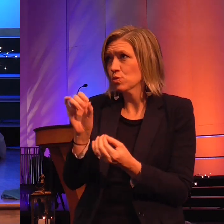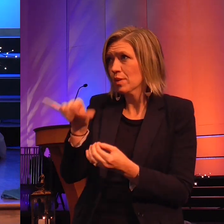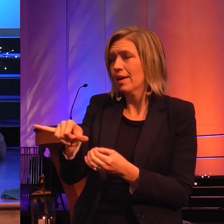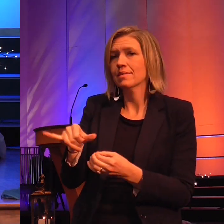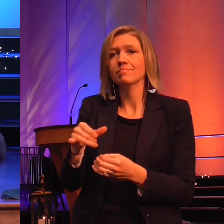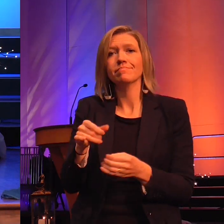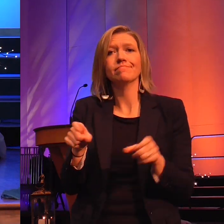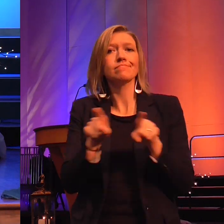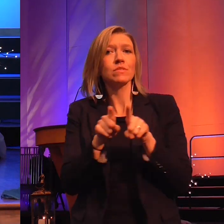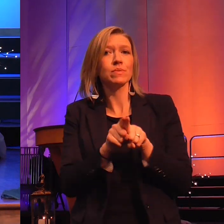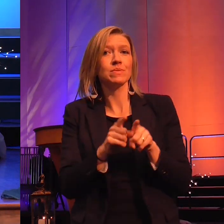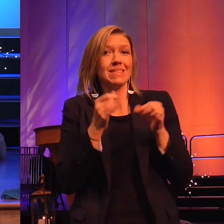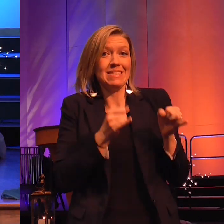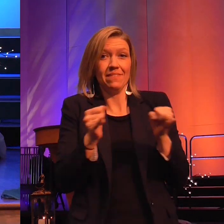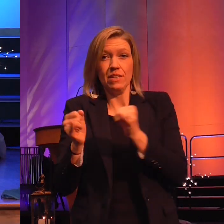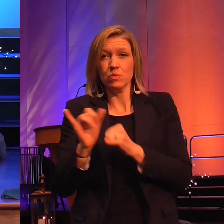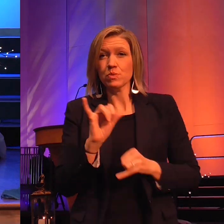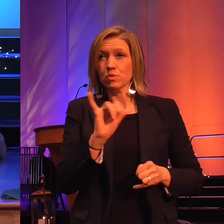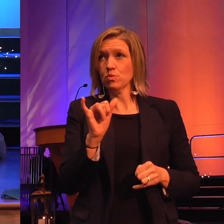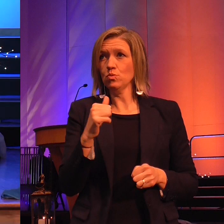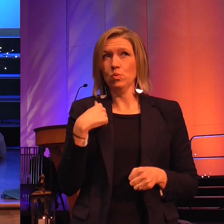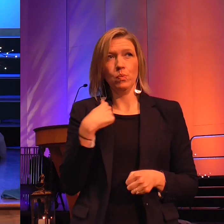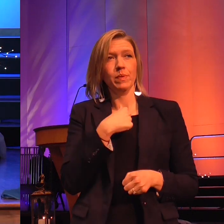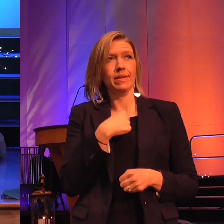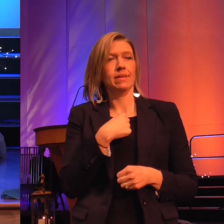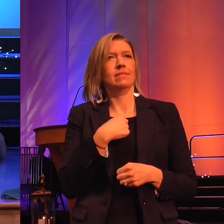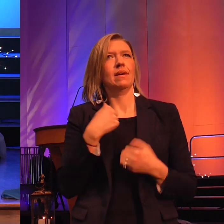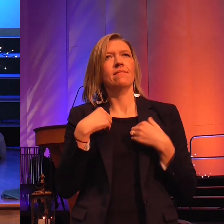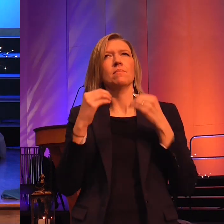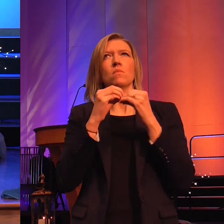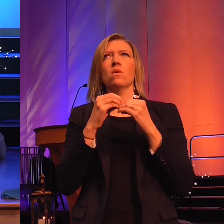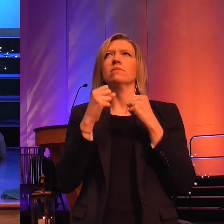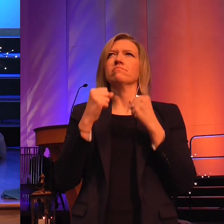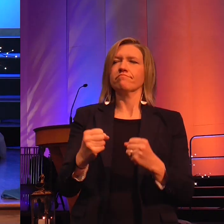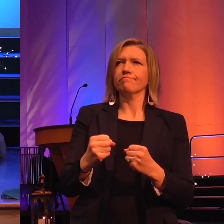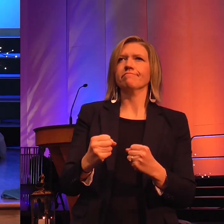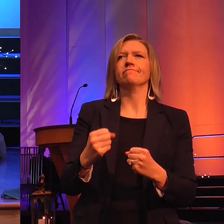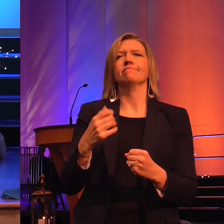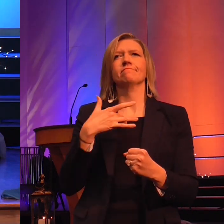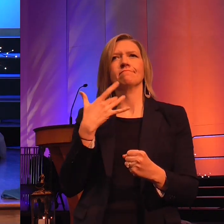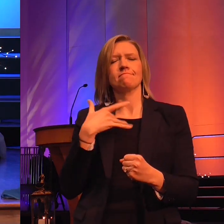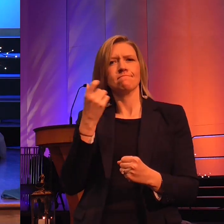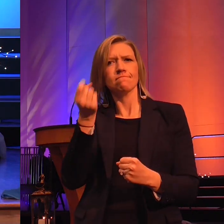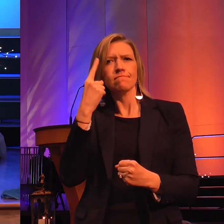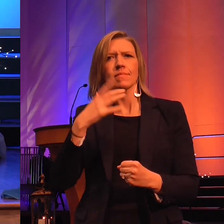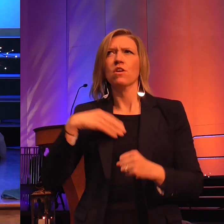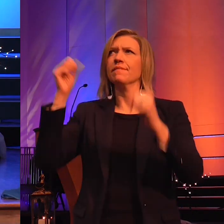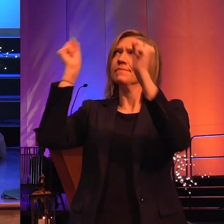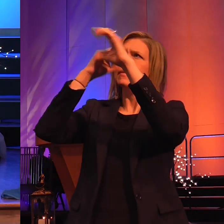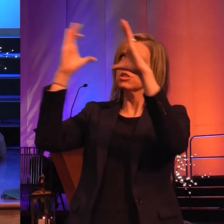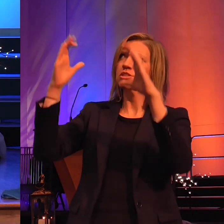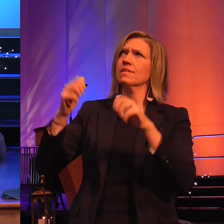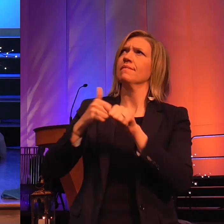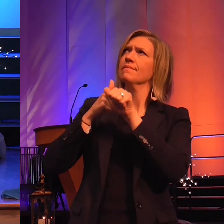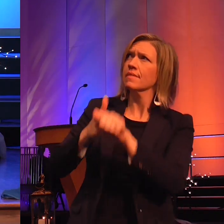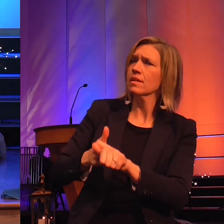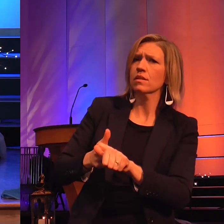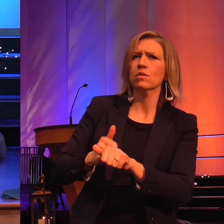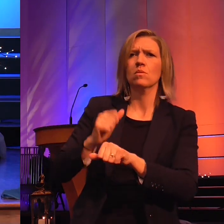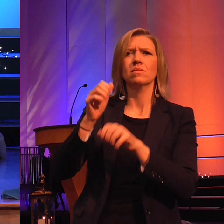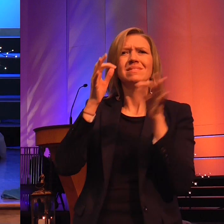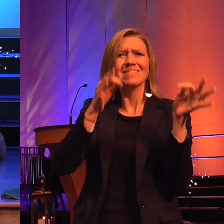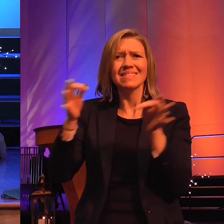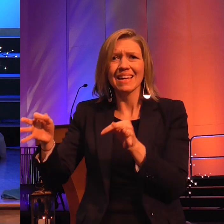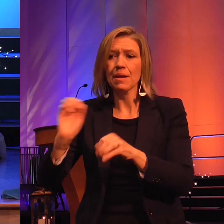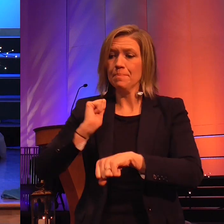too, that as we have a greater sense of our vision and live from it and make decisions about our life based on the vision of who